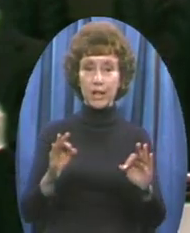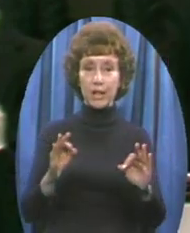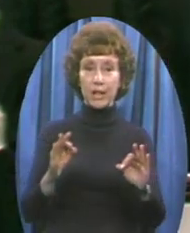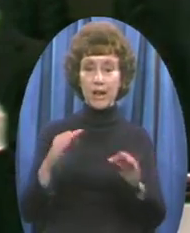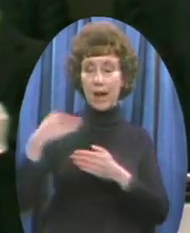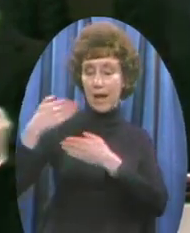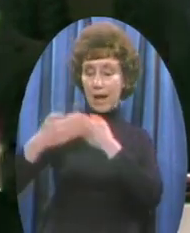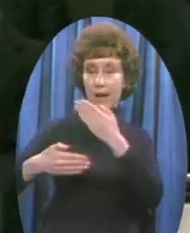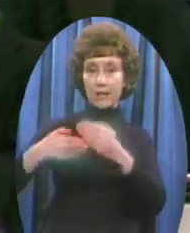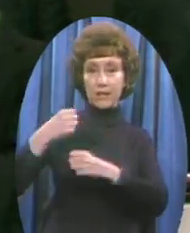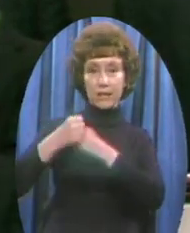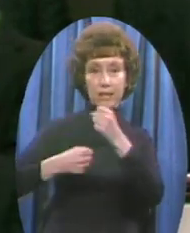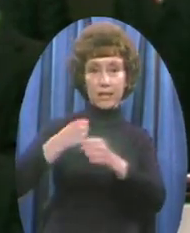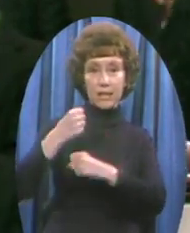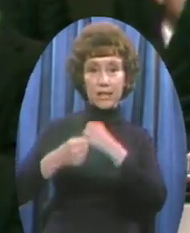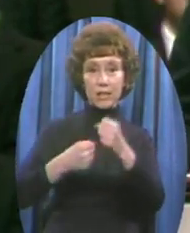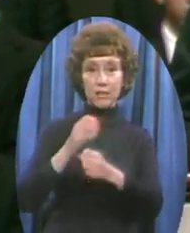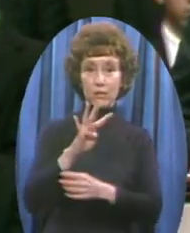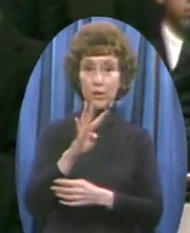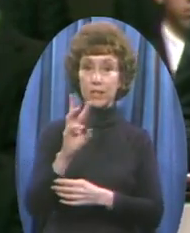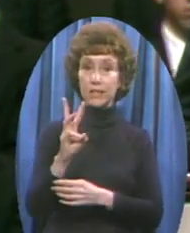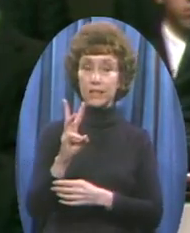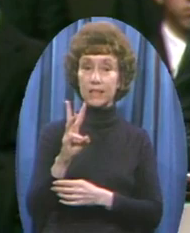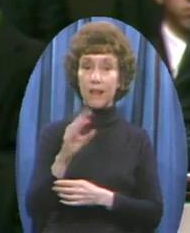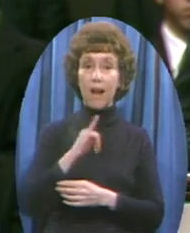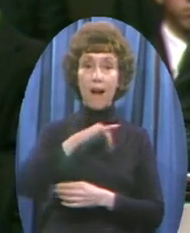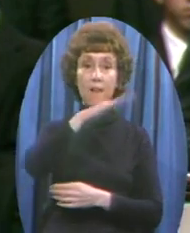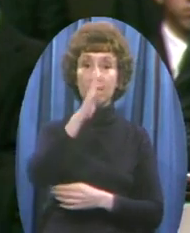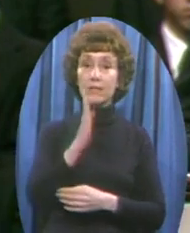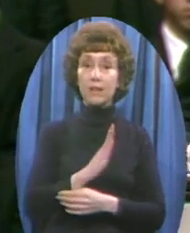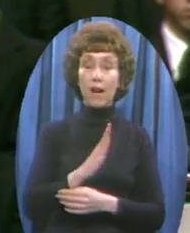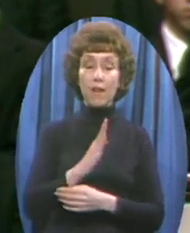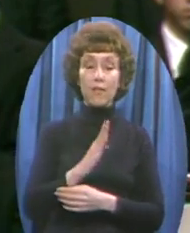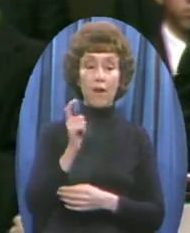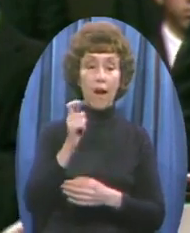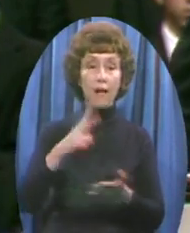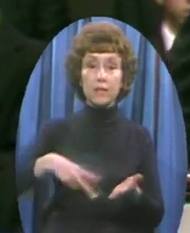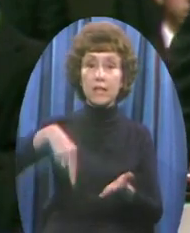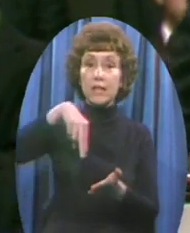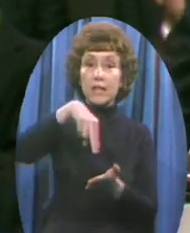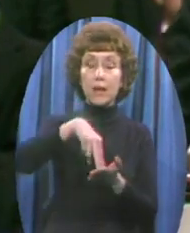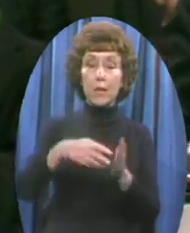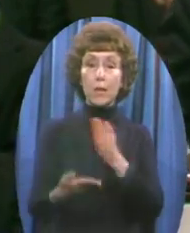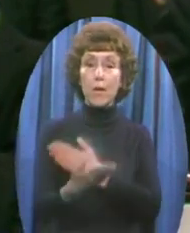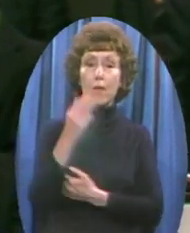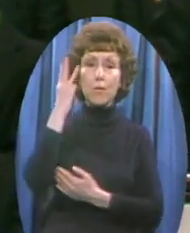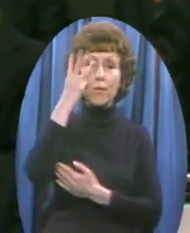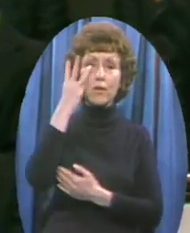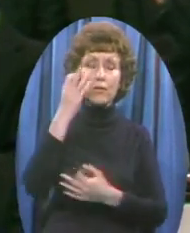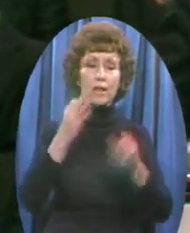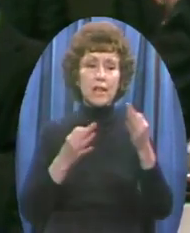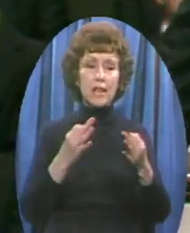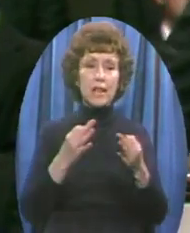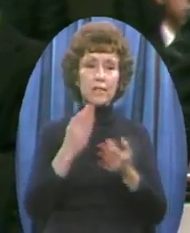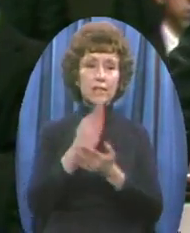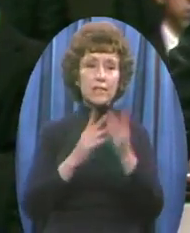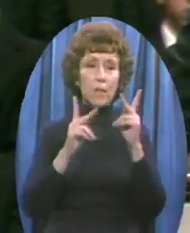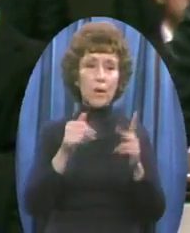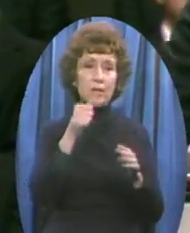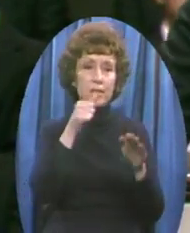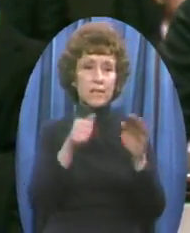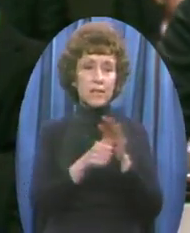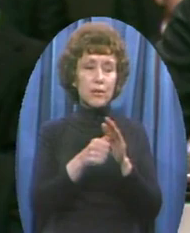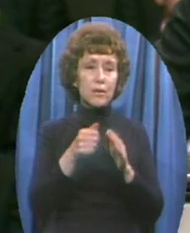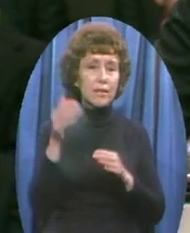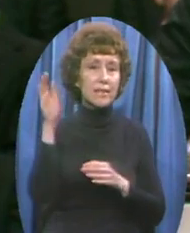years, I've never had to get up in the morning wondering if my telephone was tapped, wondering if someone would be